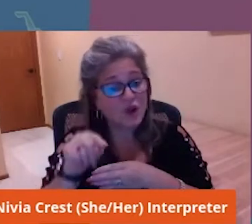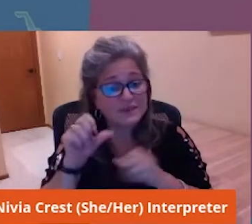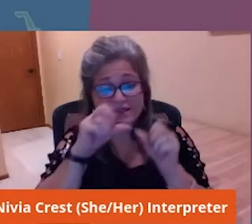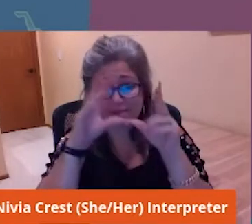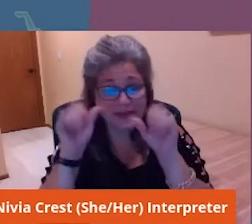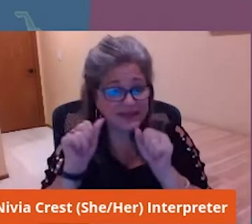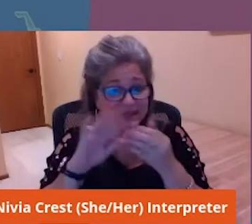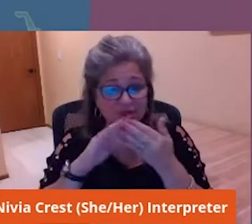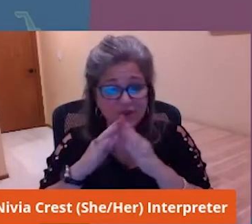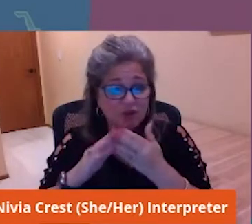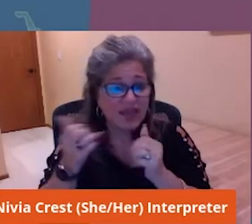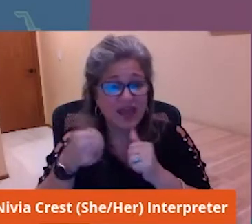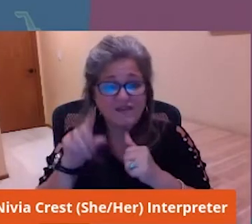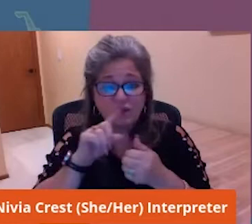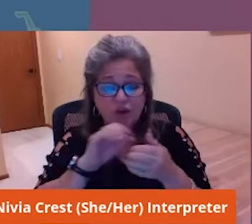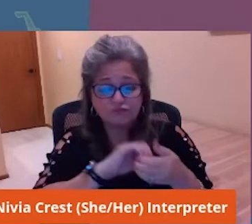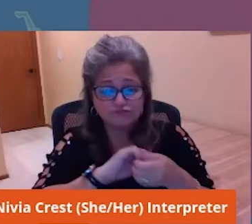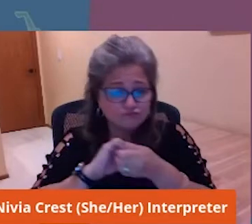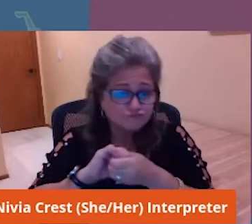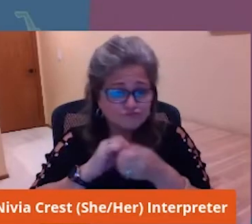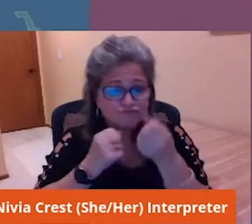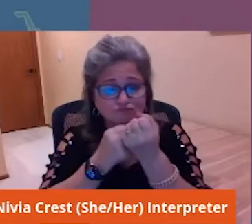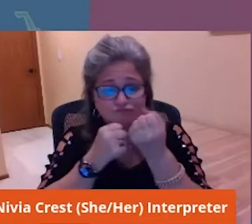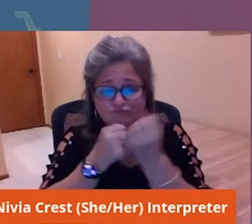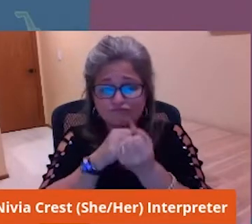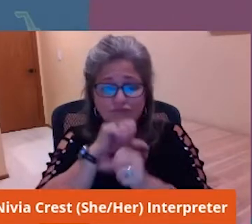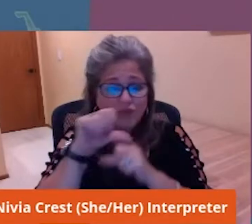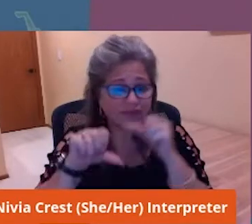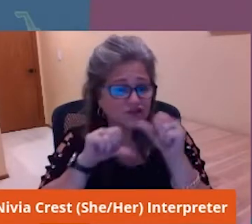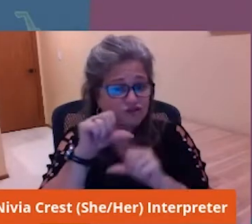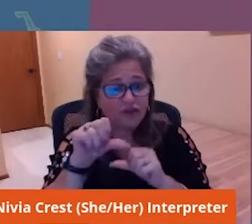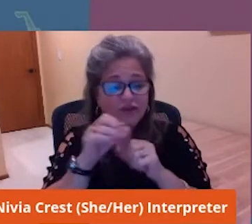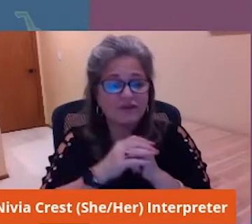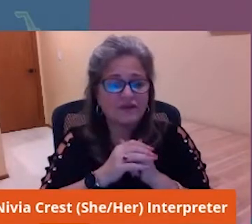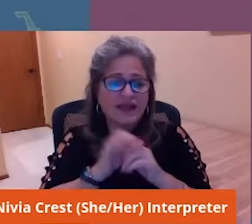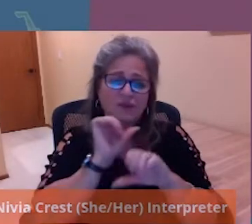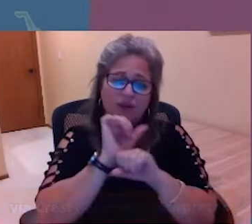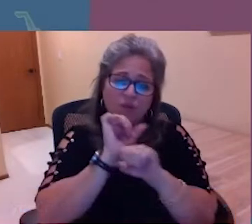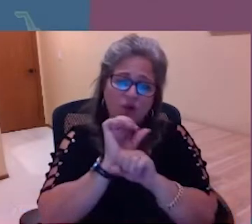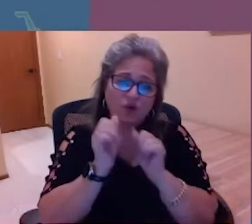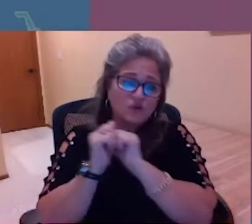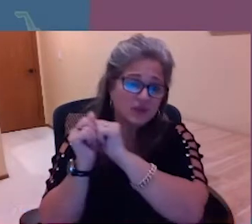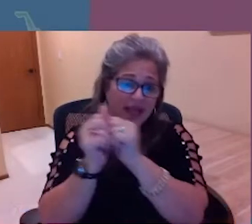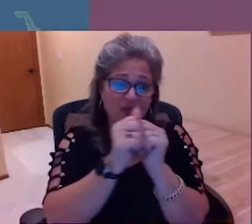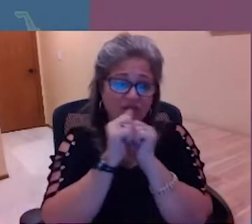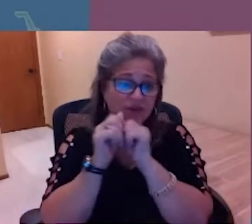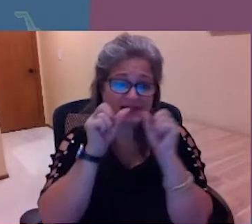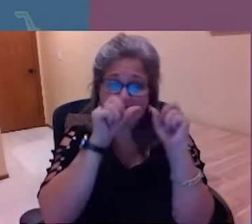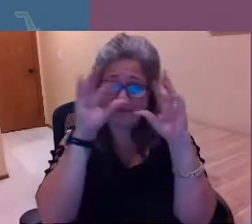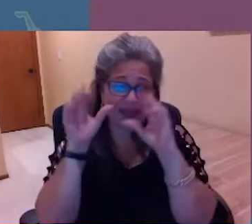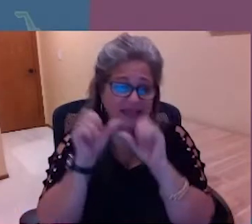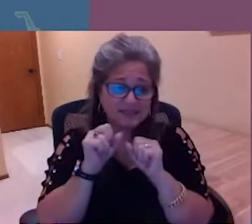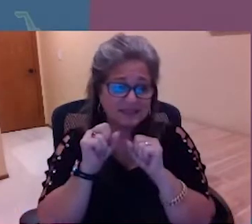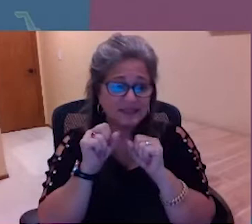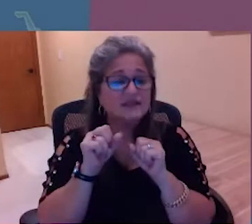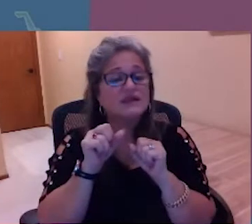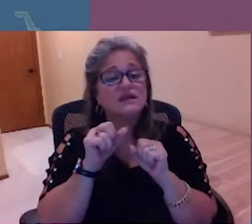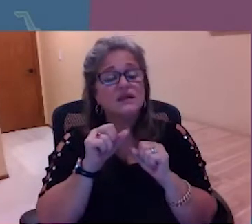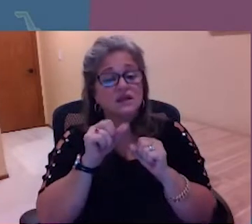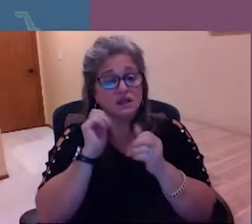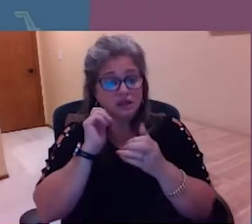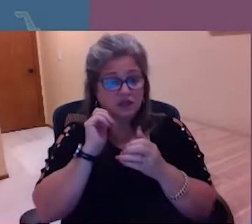where everybody stands together and collaborates and works together in such amazing ways to make